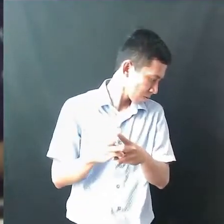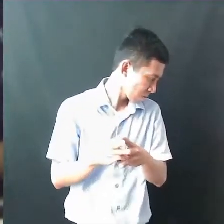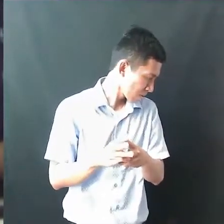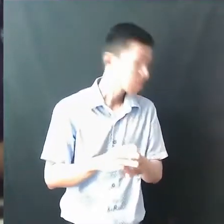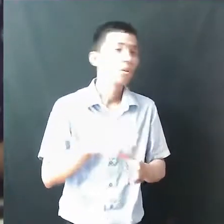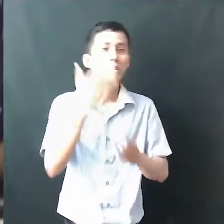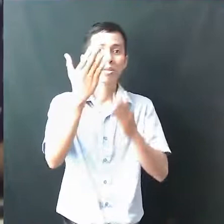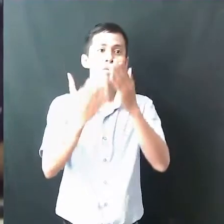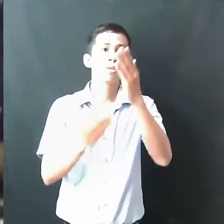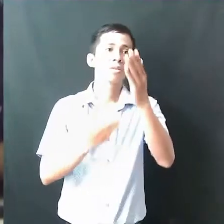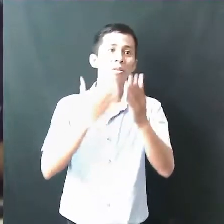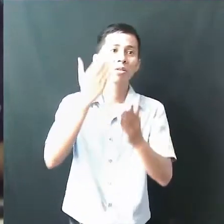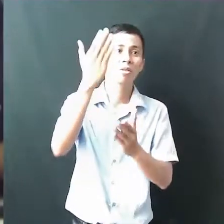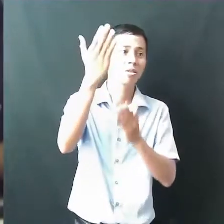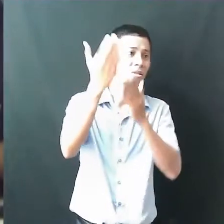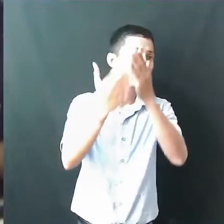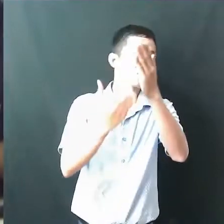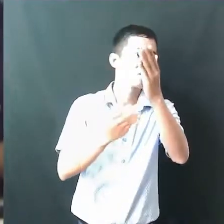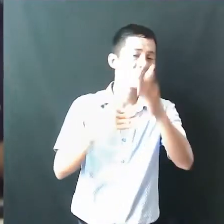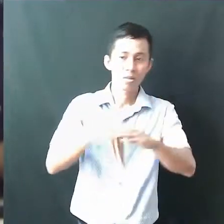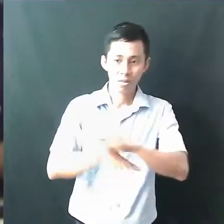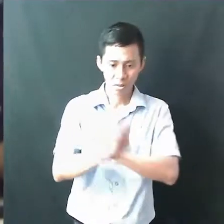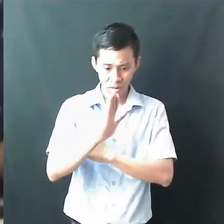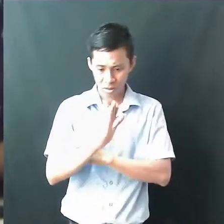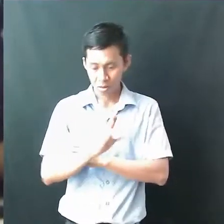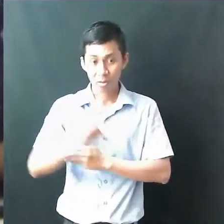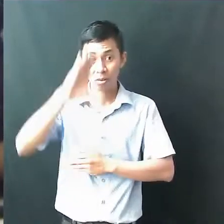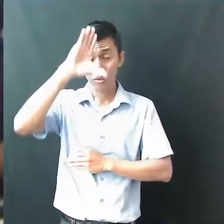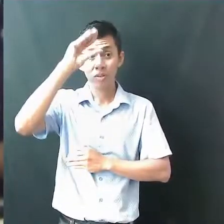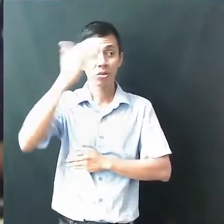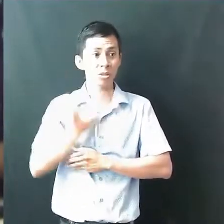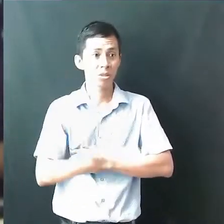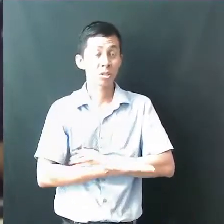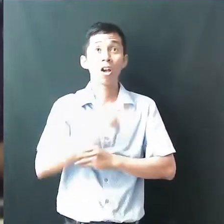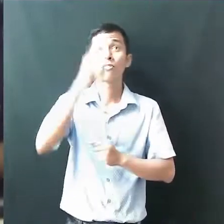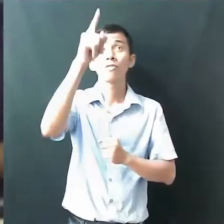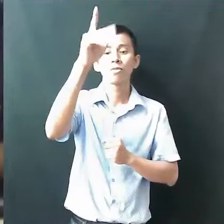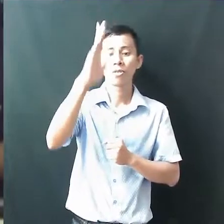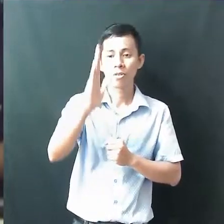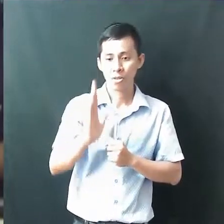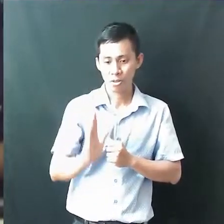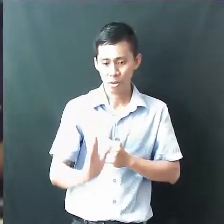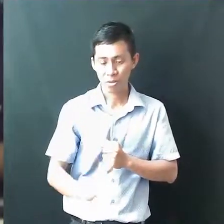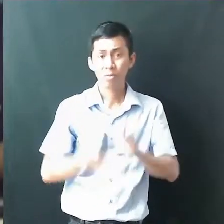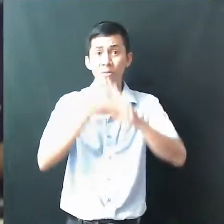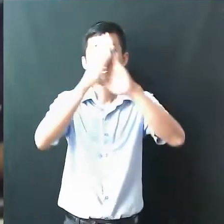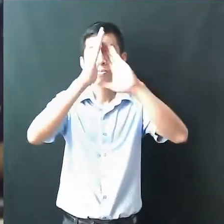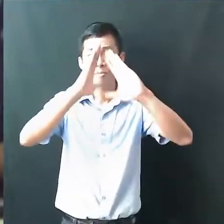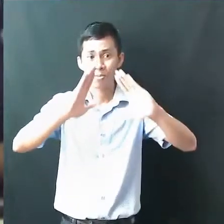Certainly this was no birthplace for the Son of God. Isn't